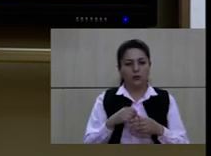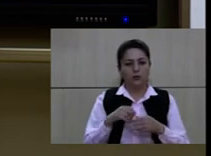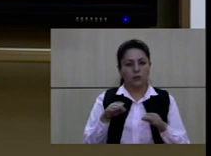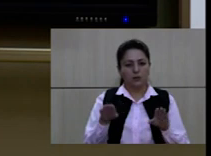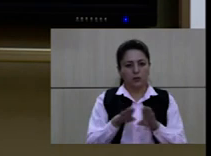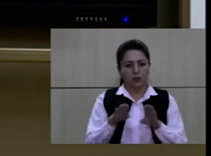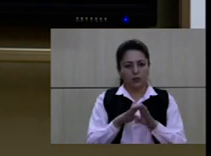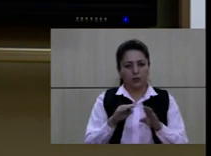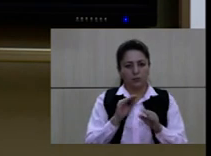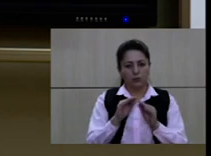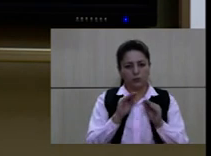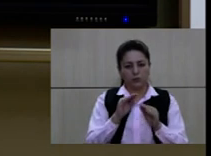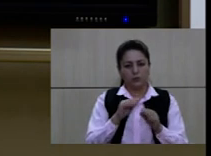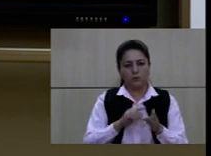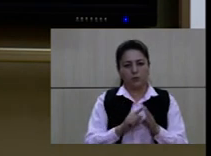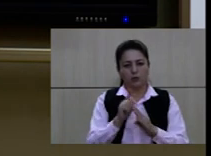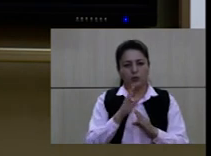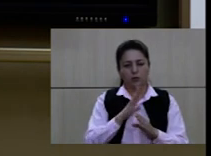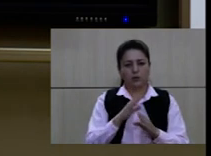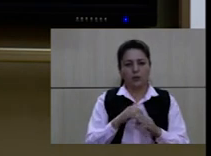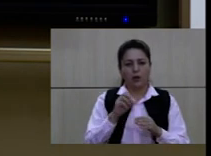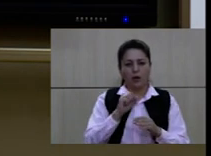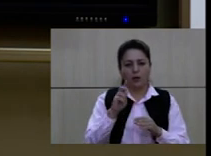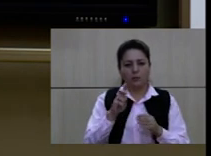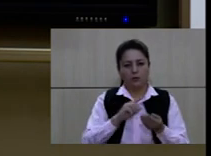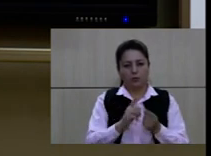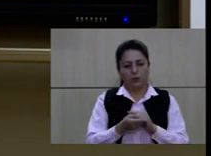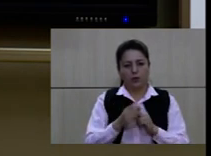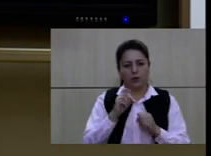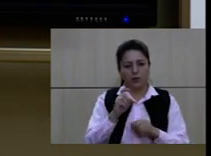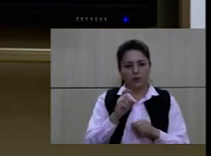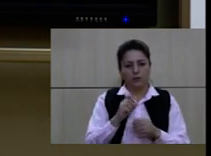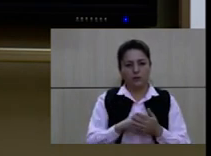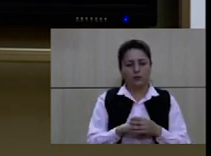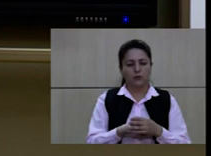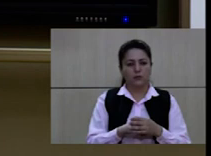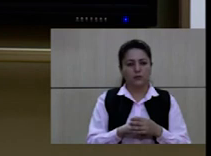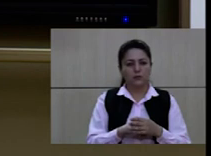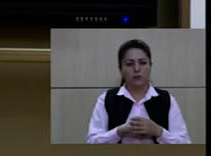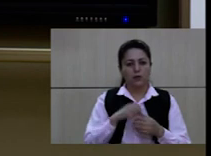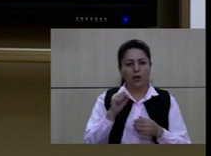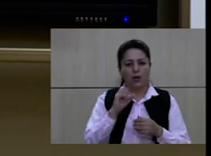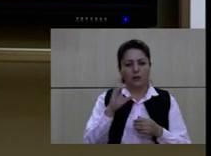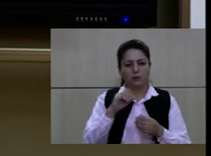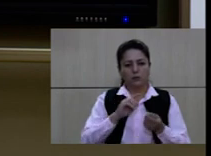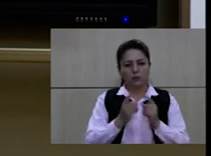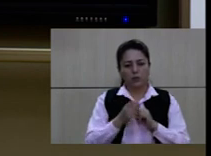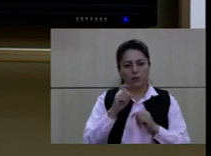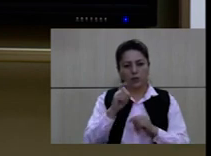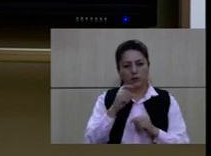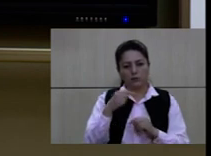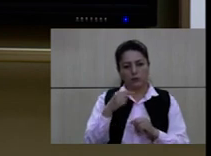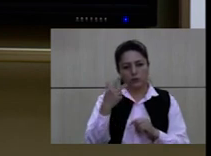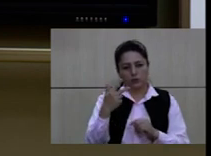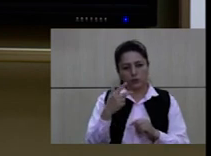tenglama tuzishni boshladik. Ya'ni AB ni o'rniga X ni, AC ni o'rniga X minus 3